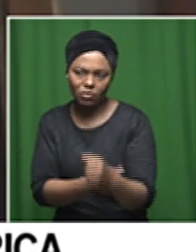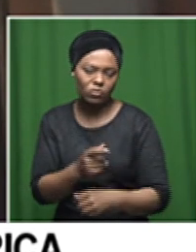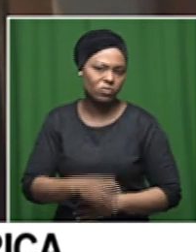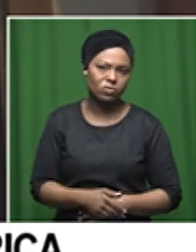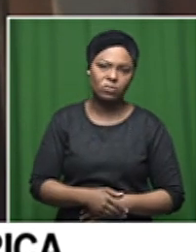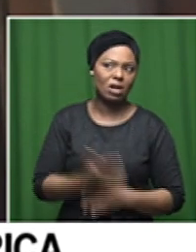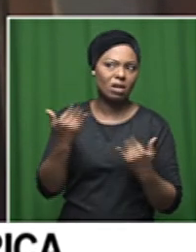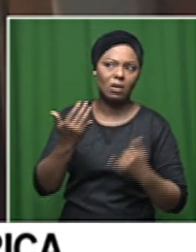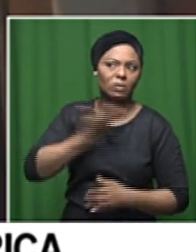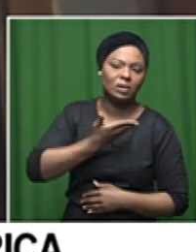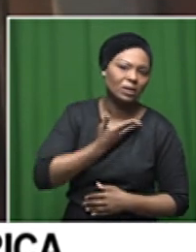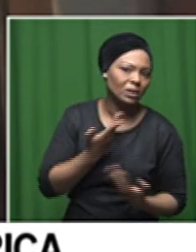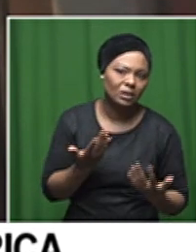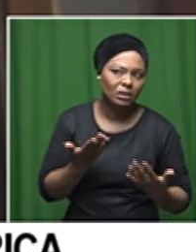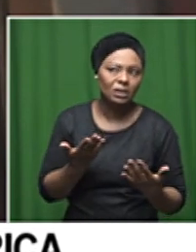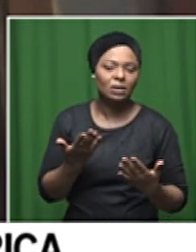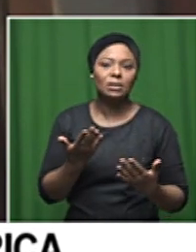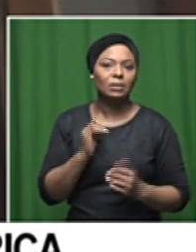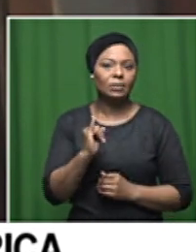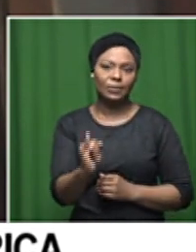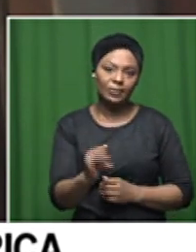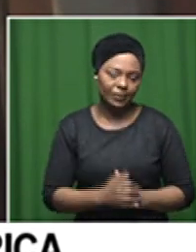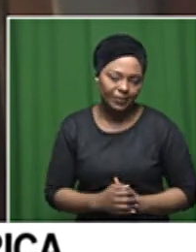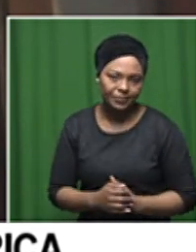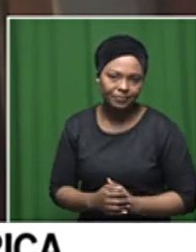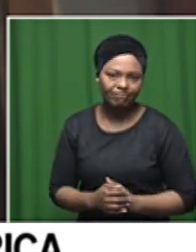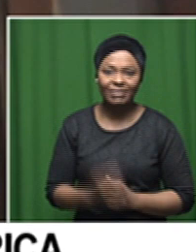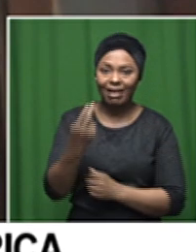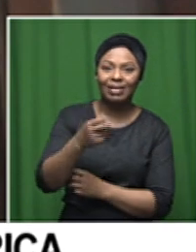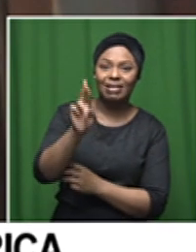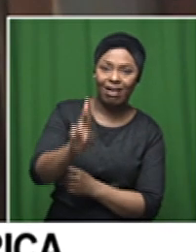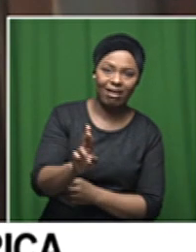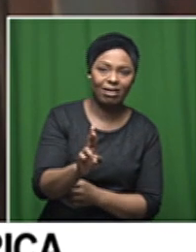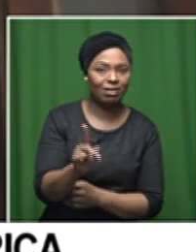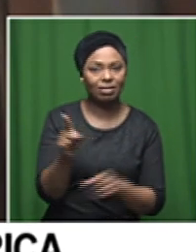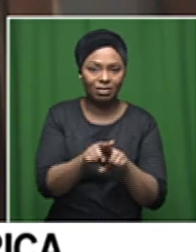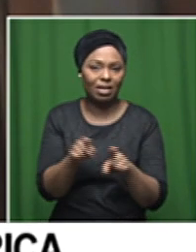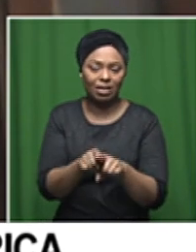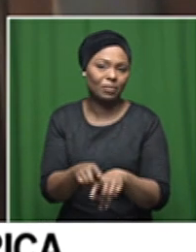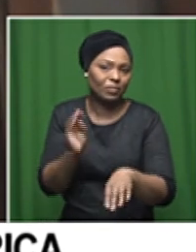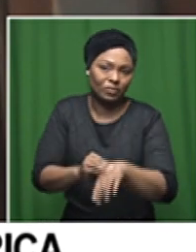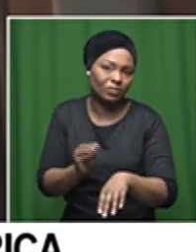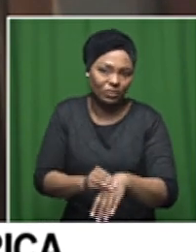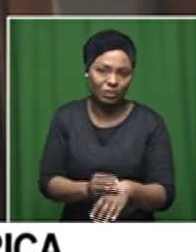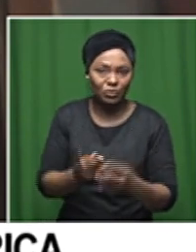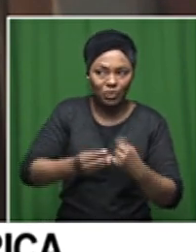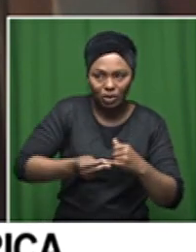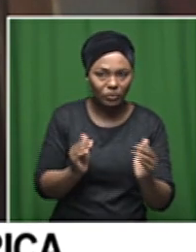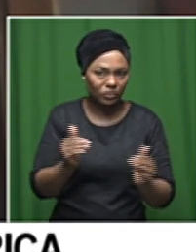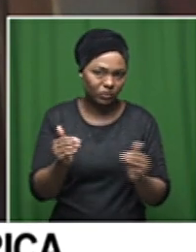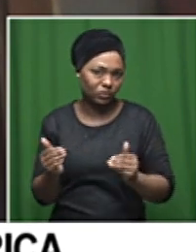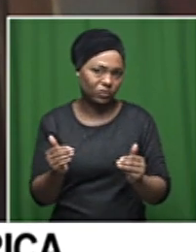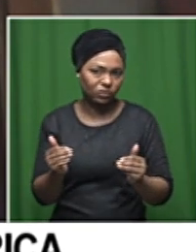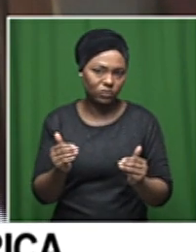The human resource issues needs to be rearranged in such a way that we accommodate the